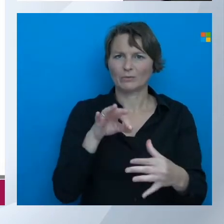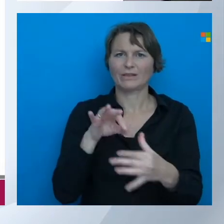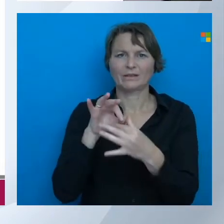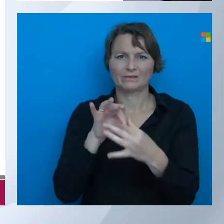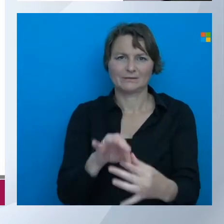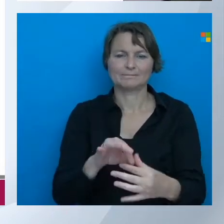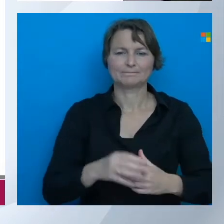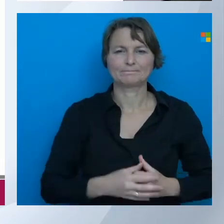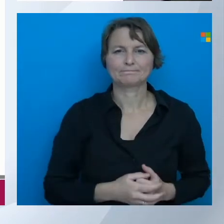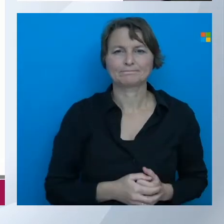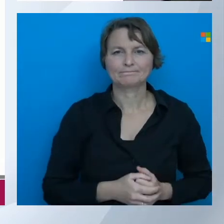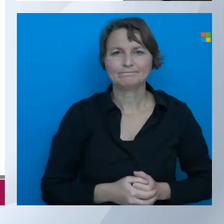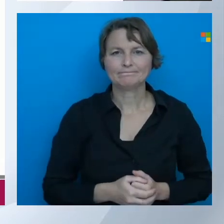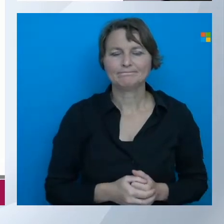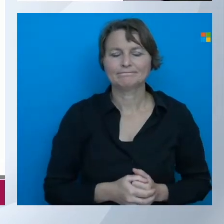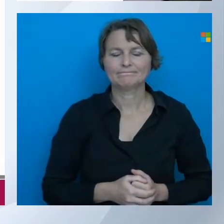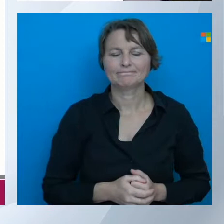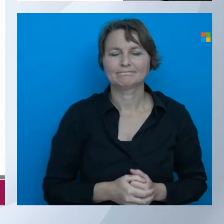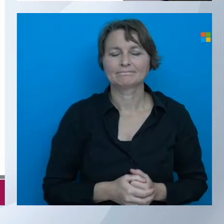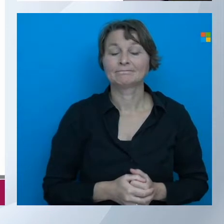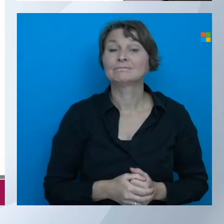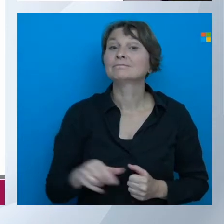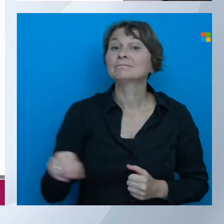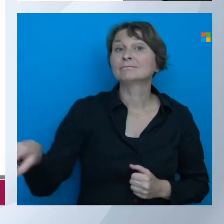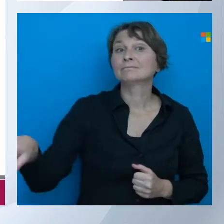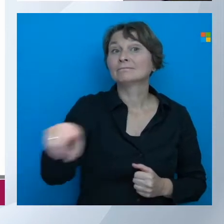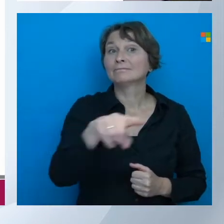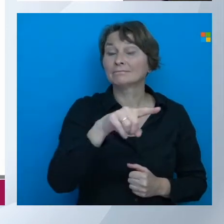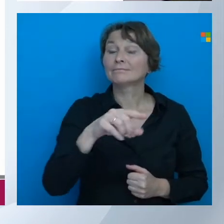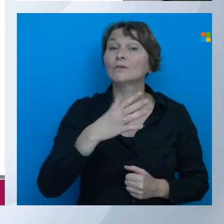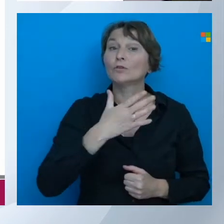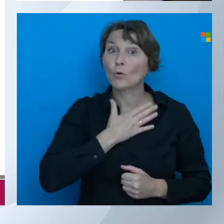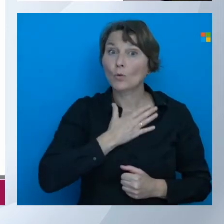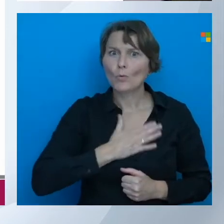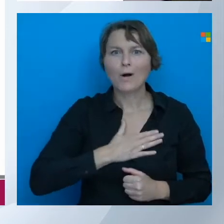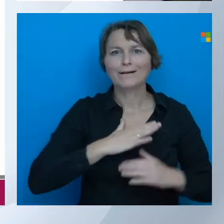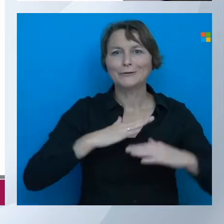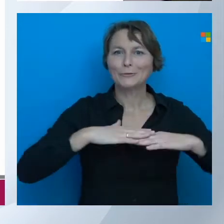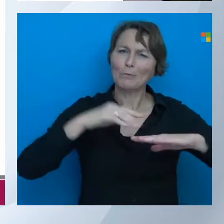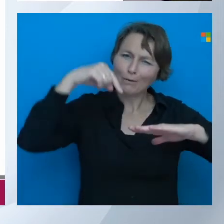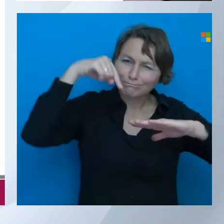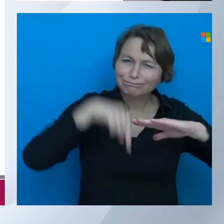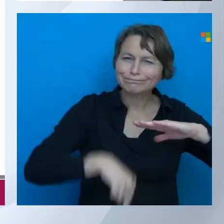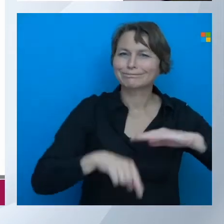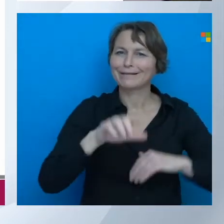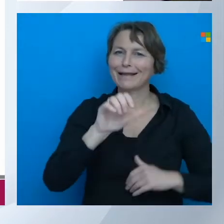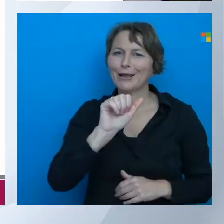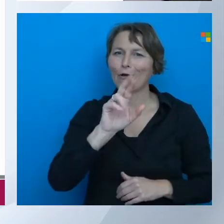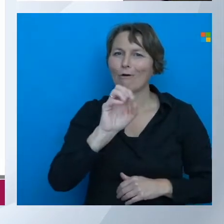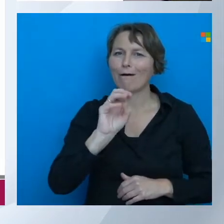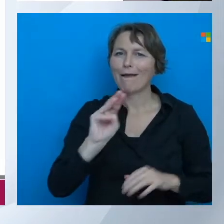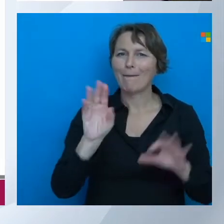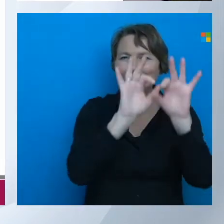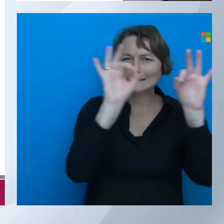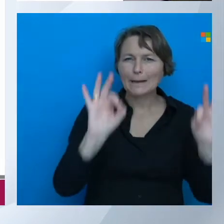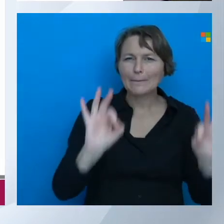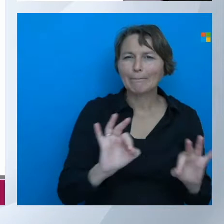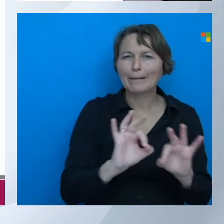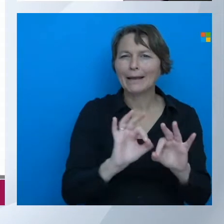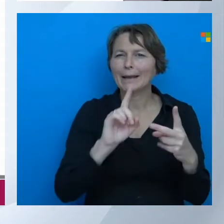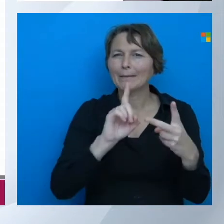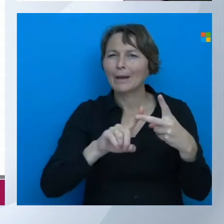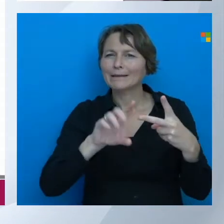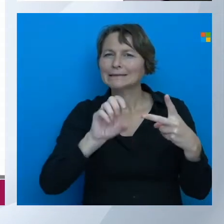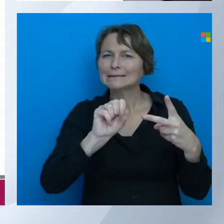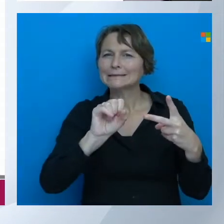Once again, for those of you who really want to dive into ARM templates and syntax and all the resources that you